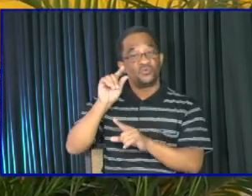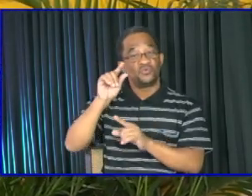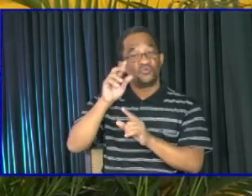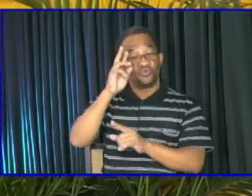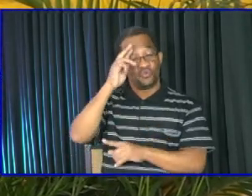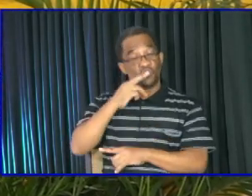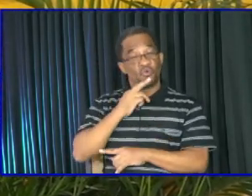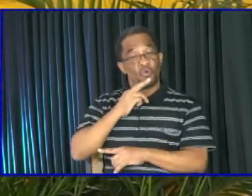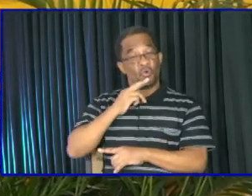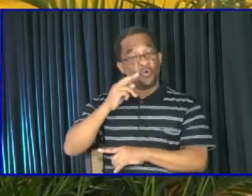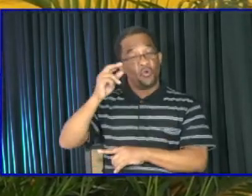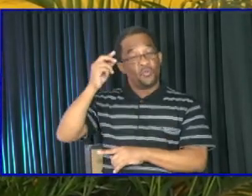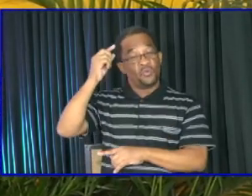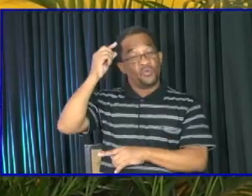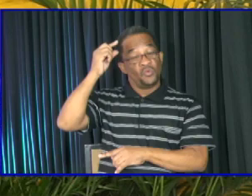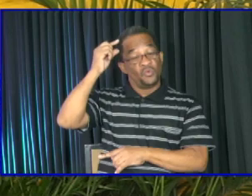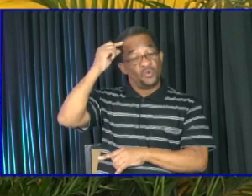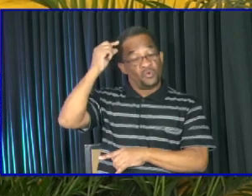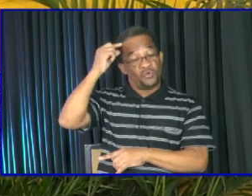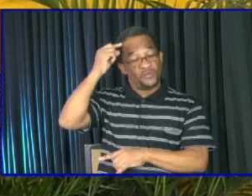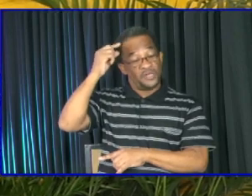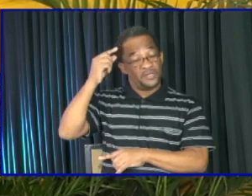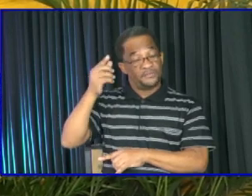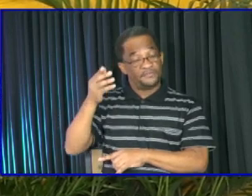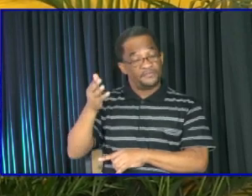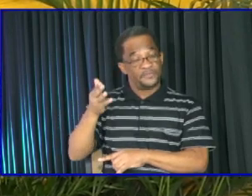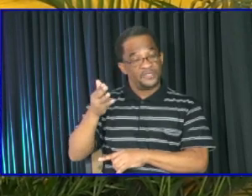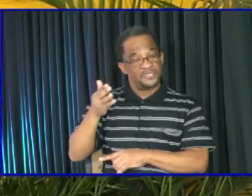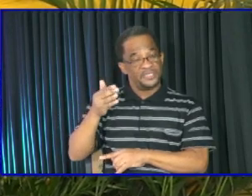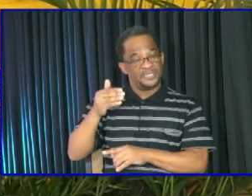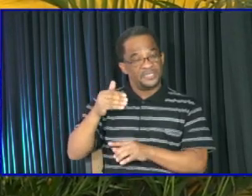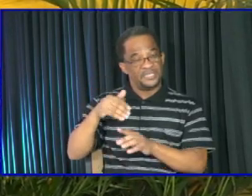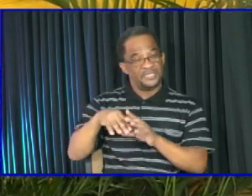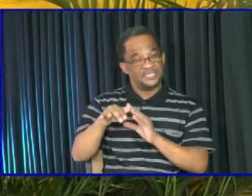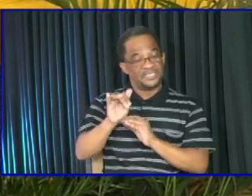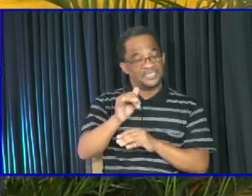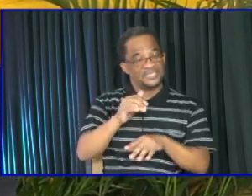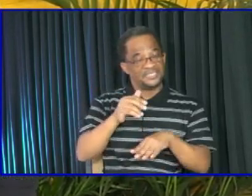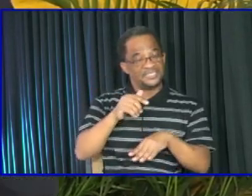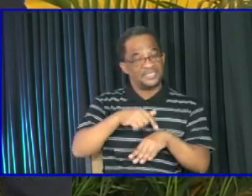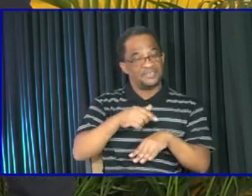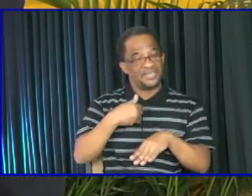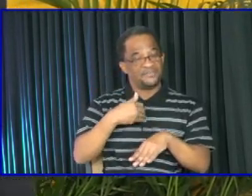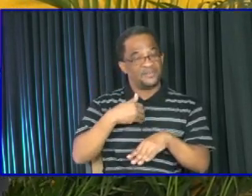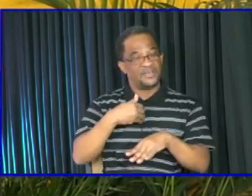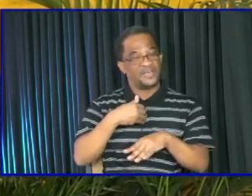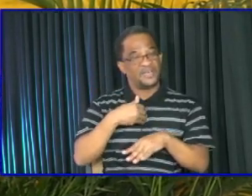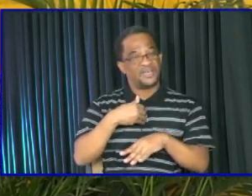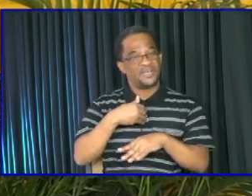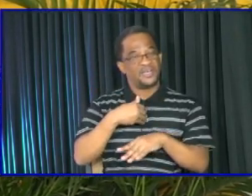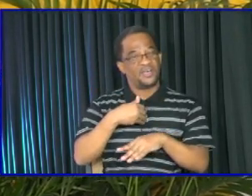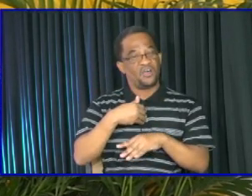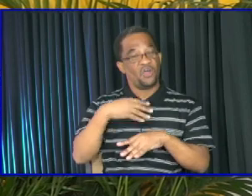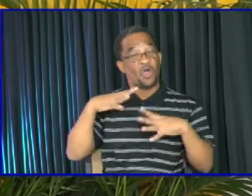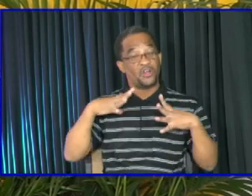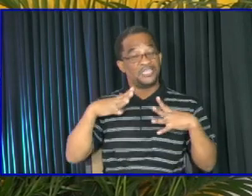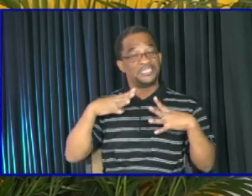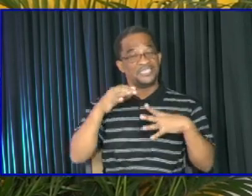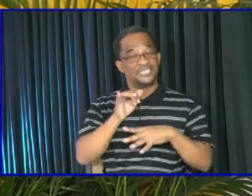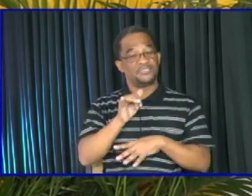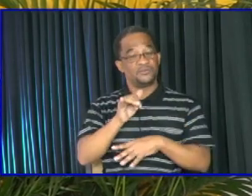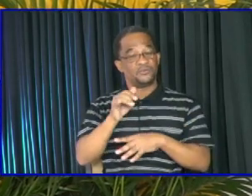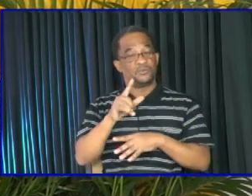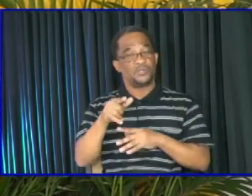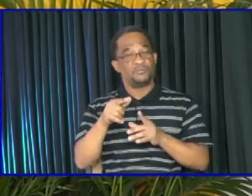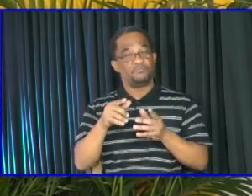prisoner during this special season. Now, at that time, there was Barabbas. Barabbas was